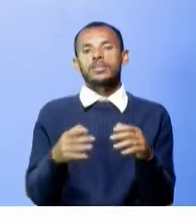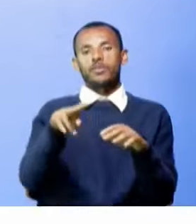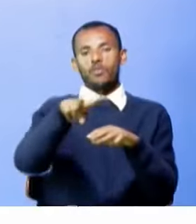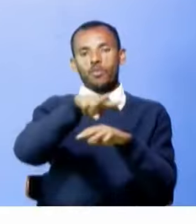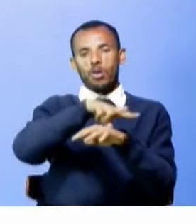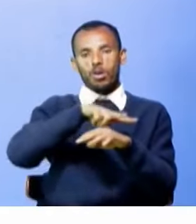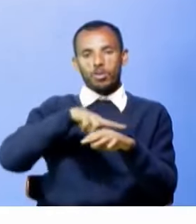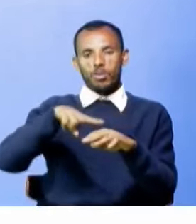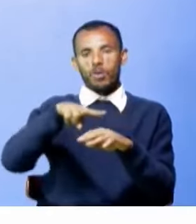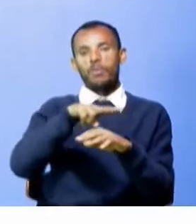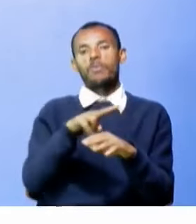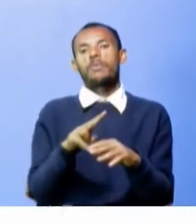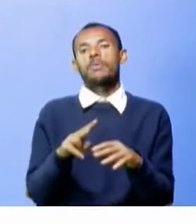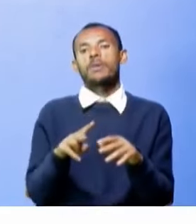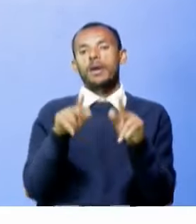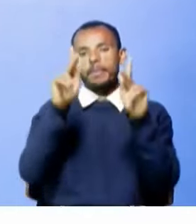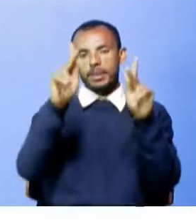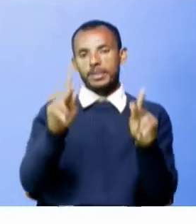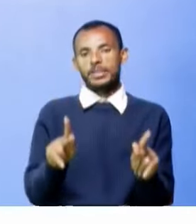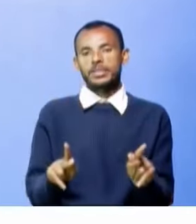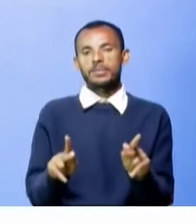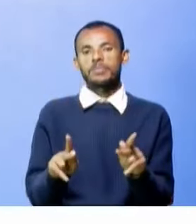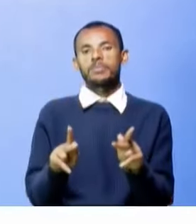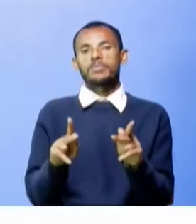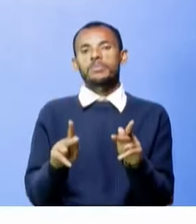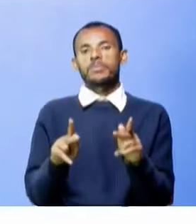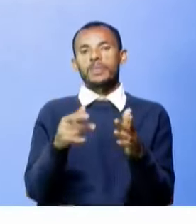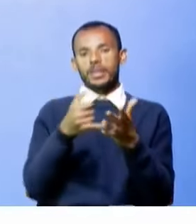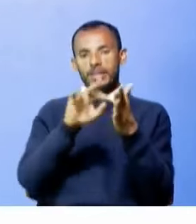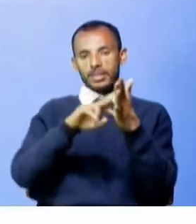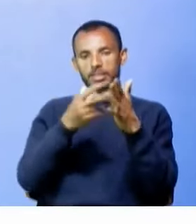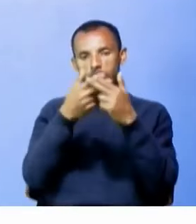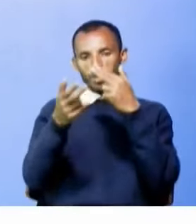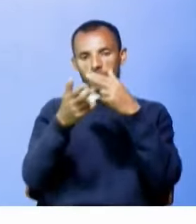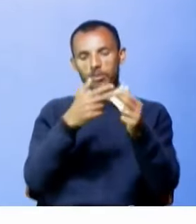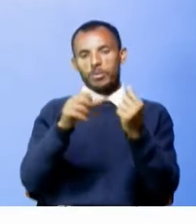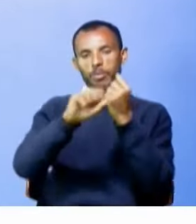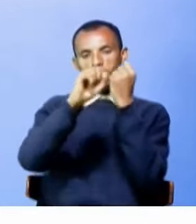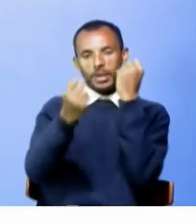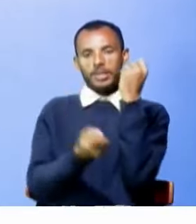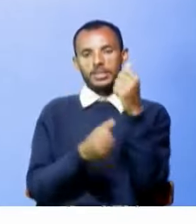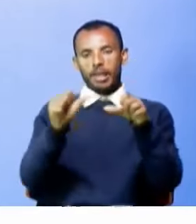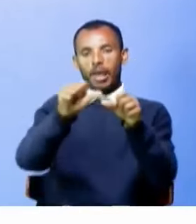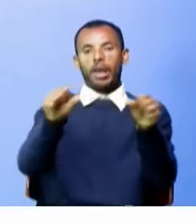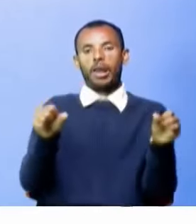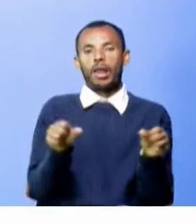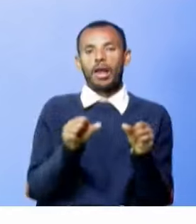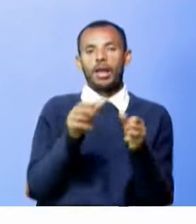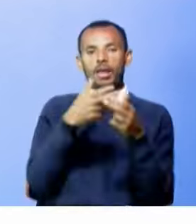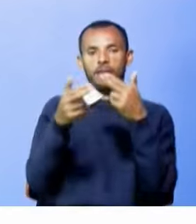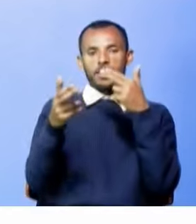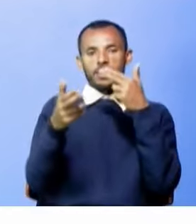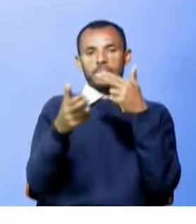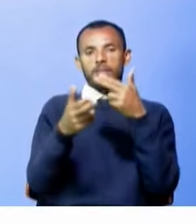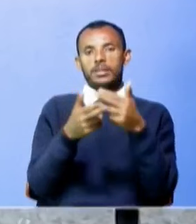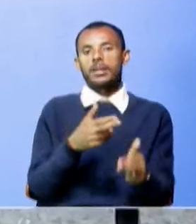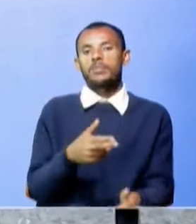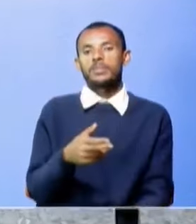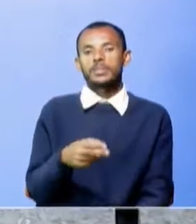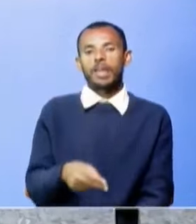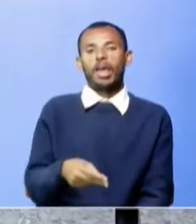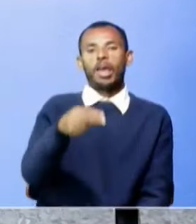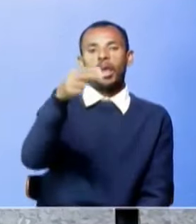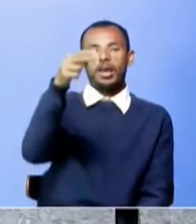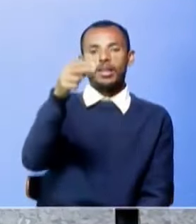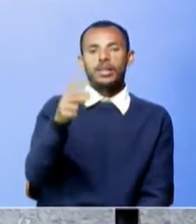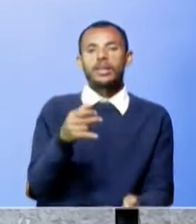prism is the product of base area times height. Okay, so calculating the base